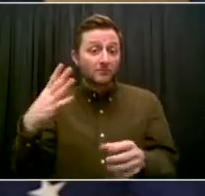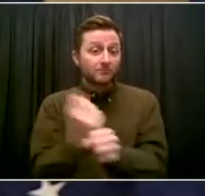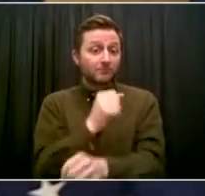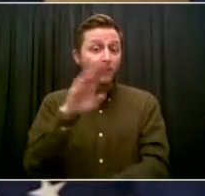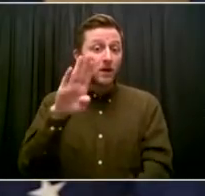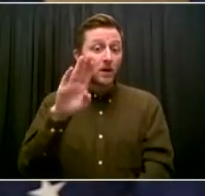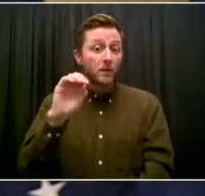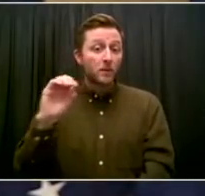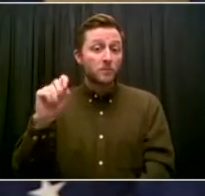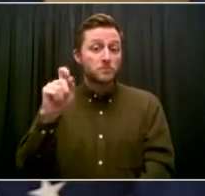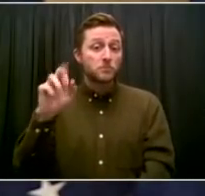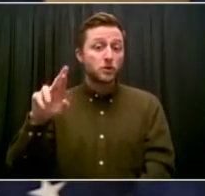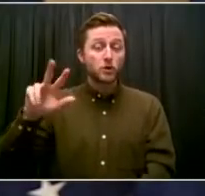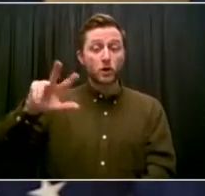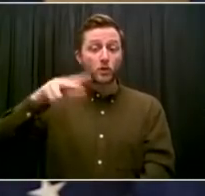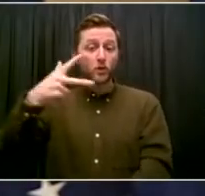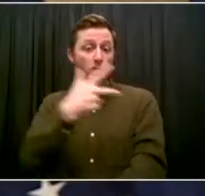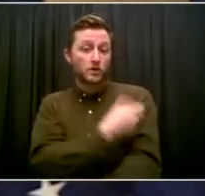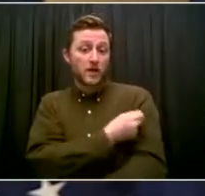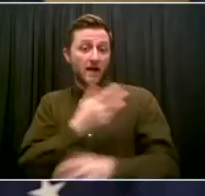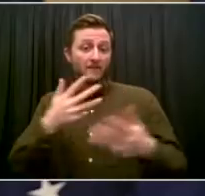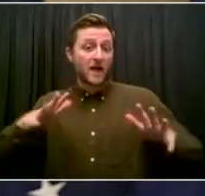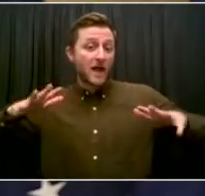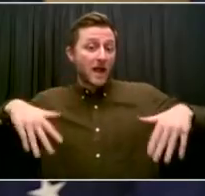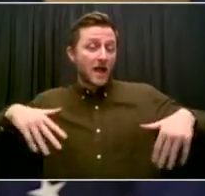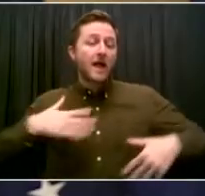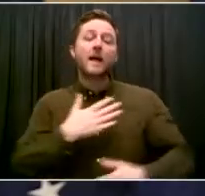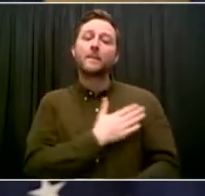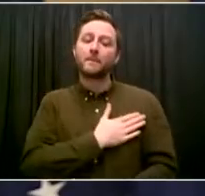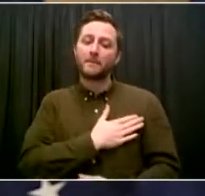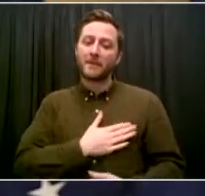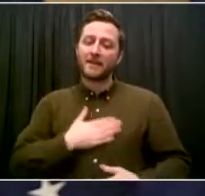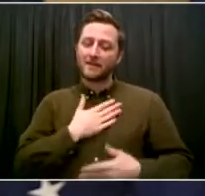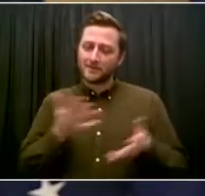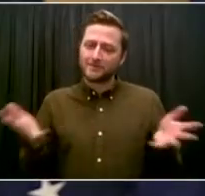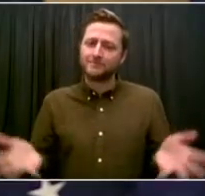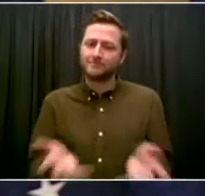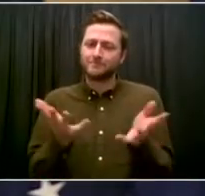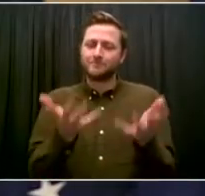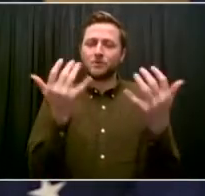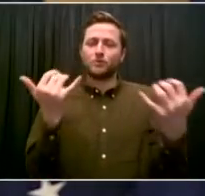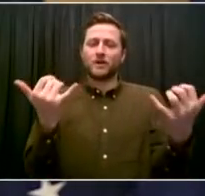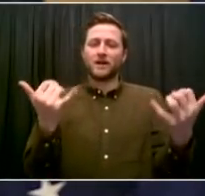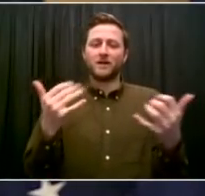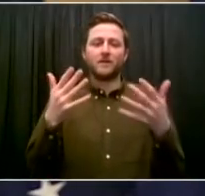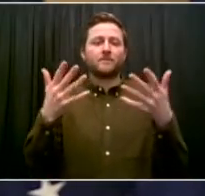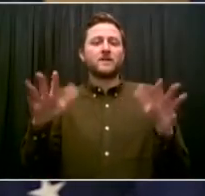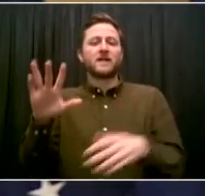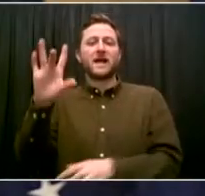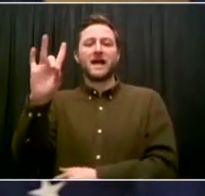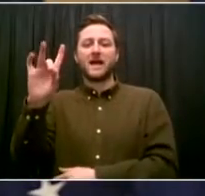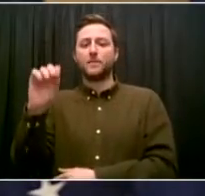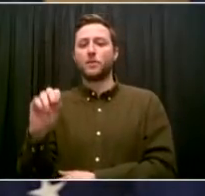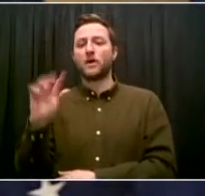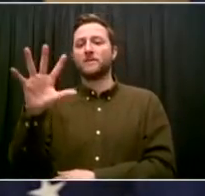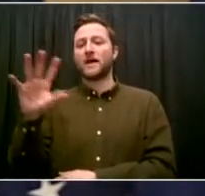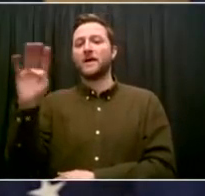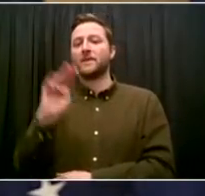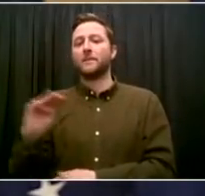2.5 million New Yorkers who've taken that important step. I'd like to see cases and